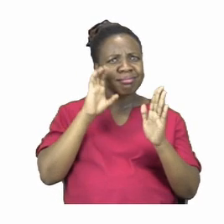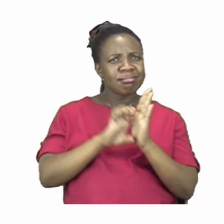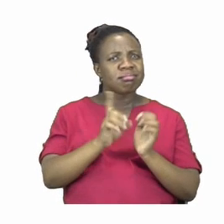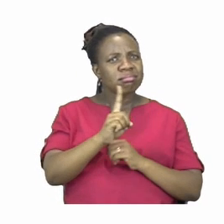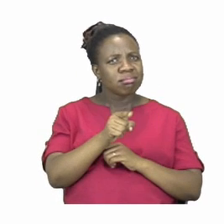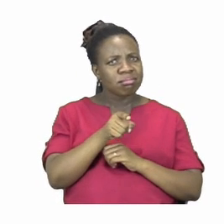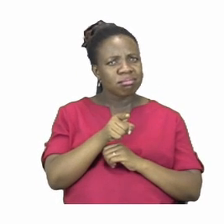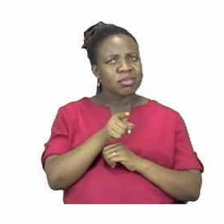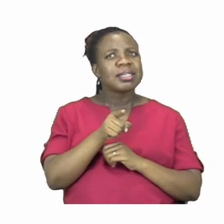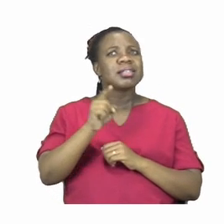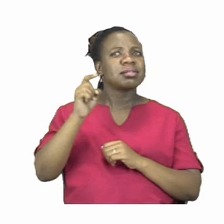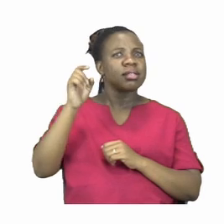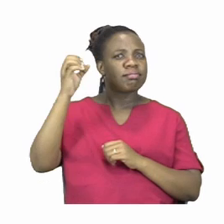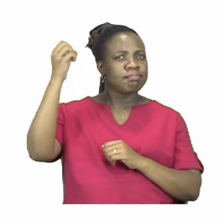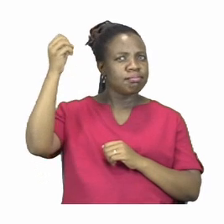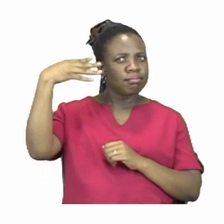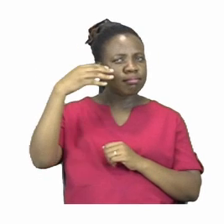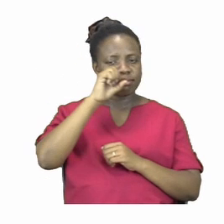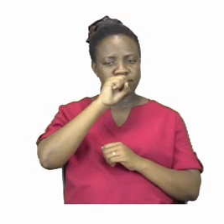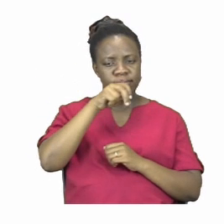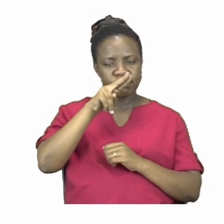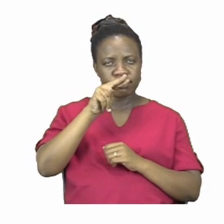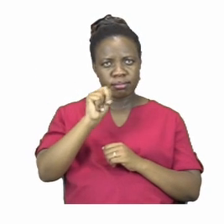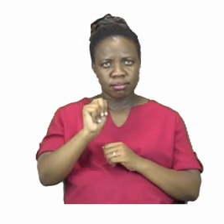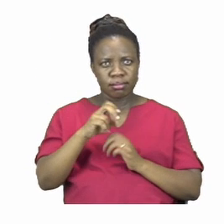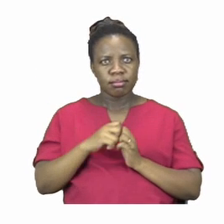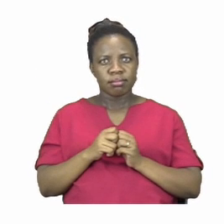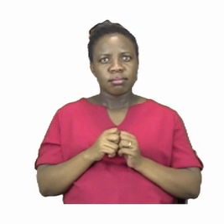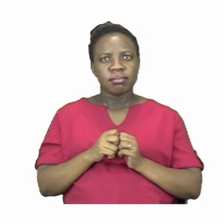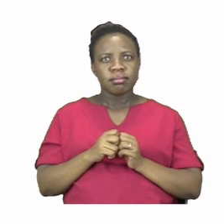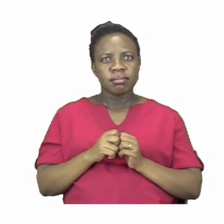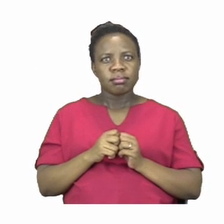and paste the pictures under the correct heading.